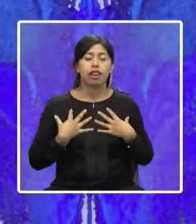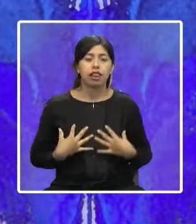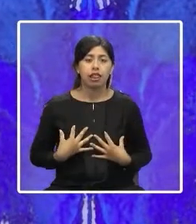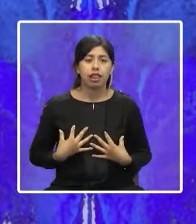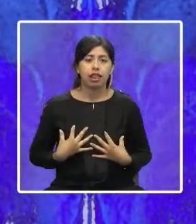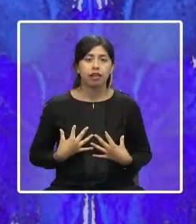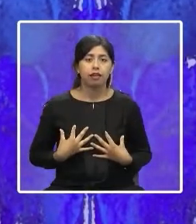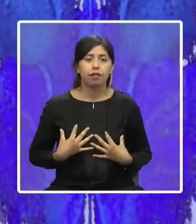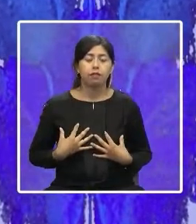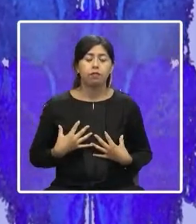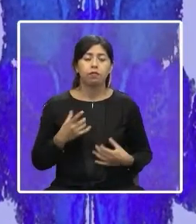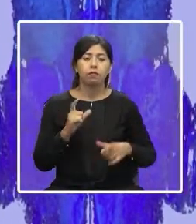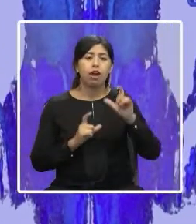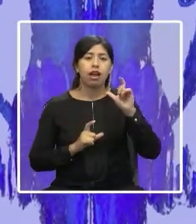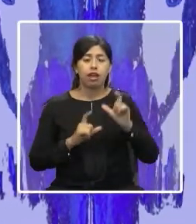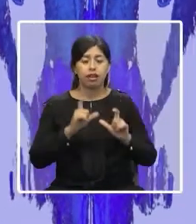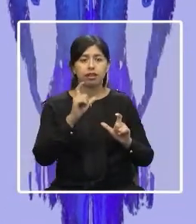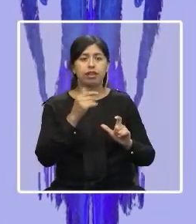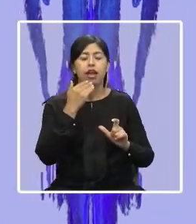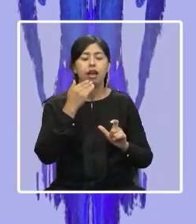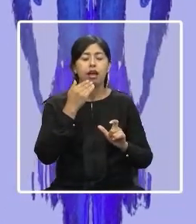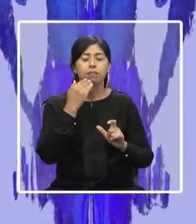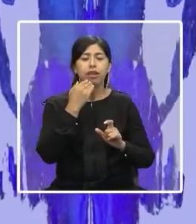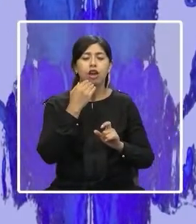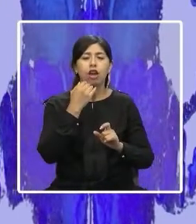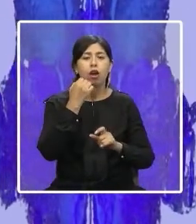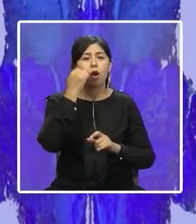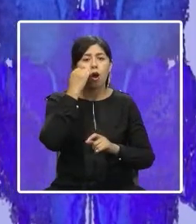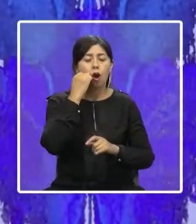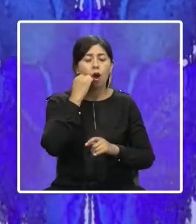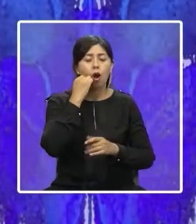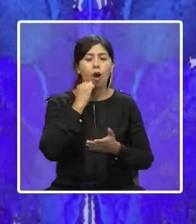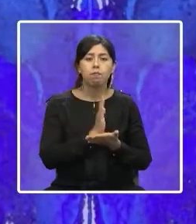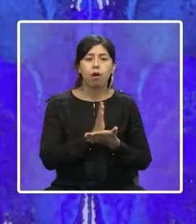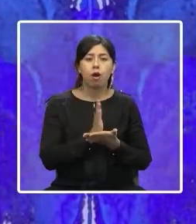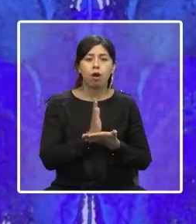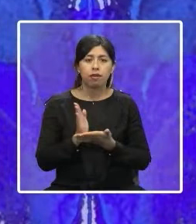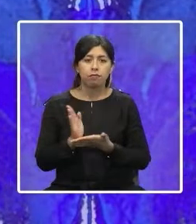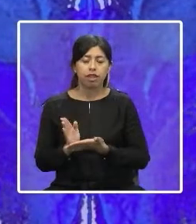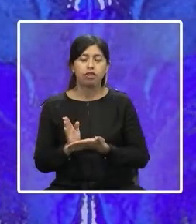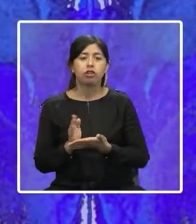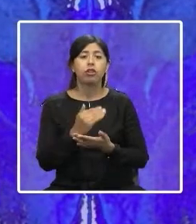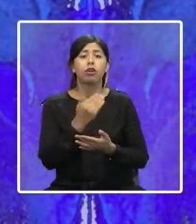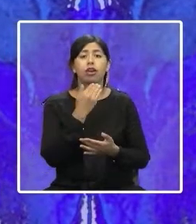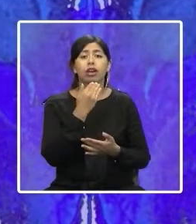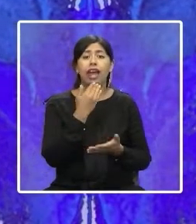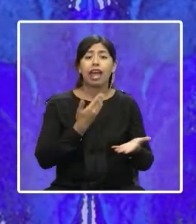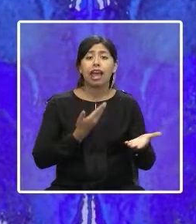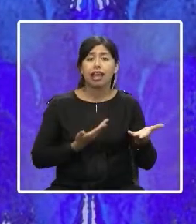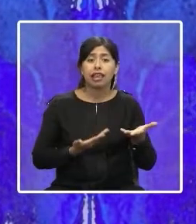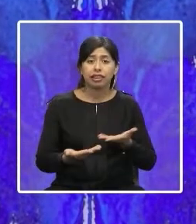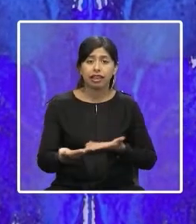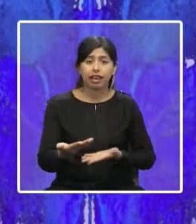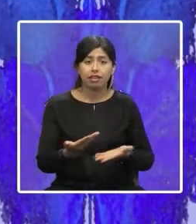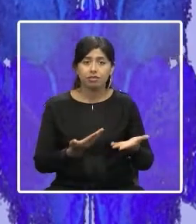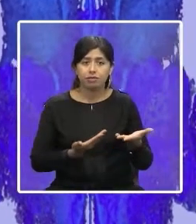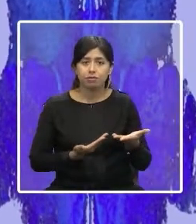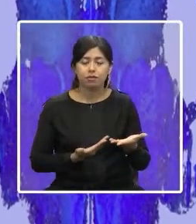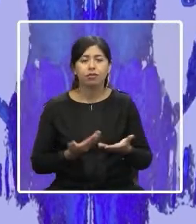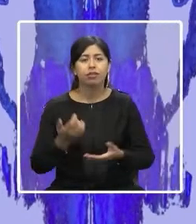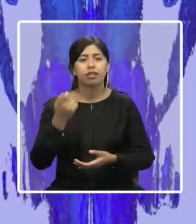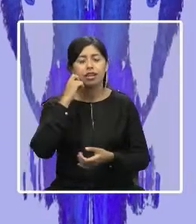to interaction, and could become a mean of influencing people. So it's very important